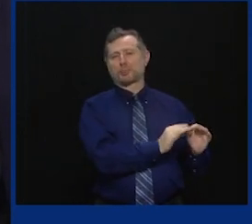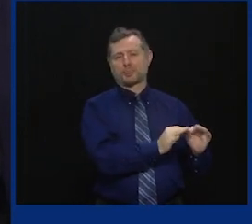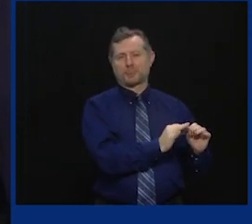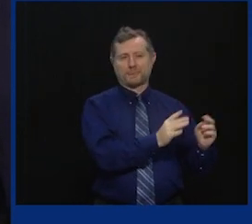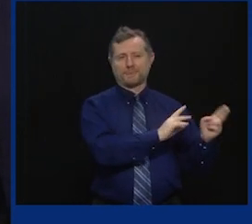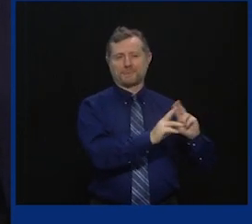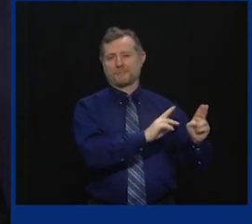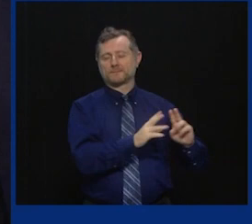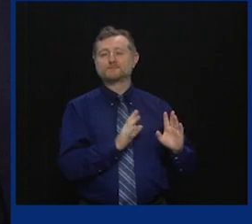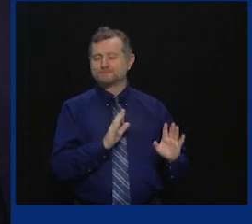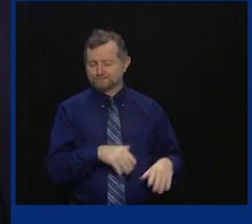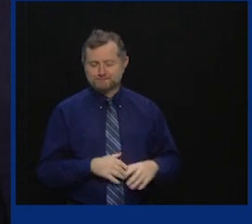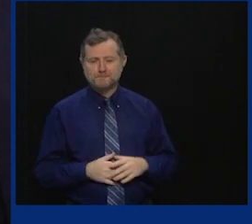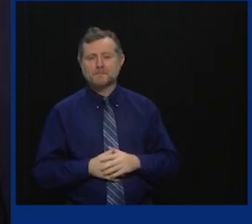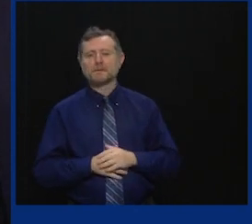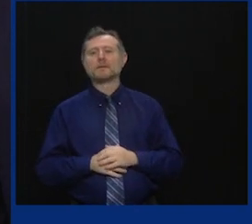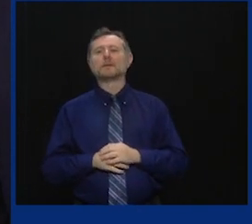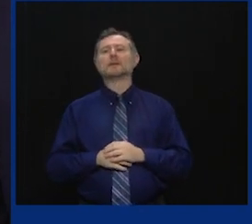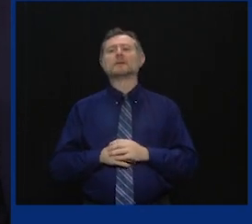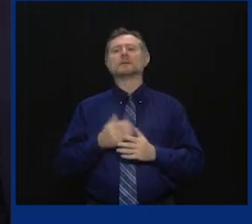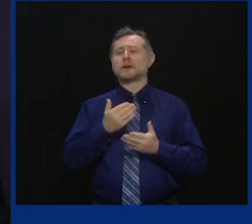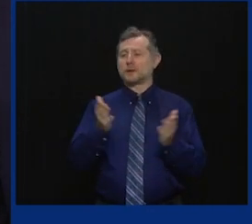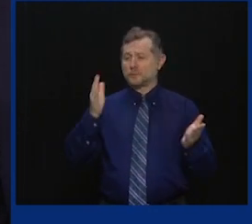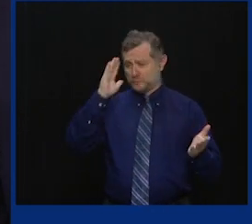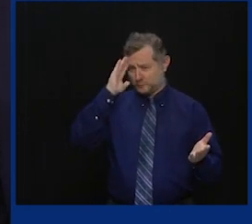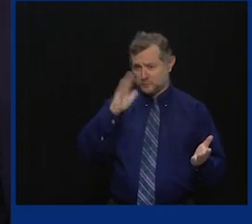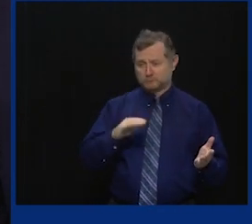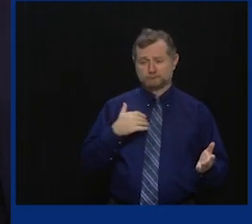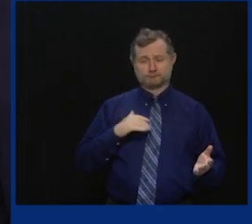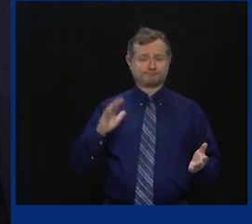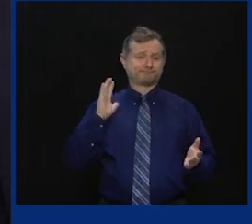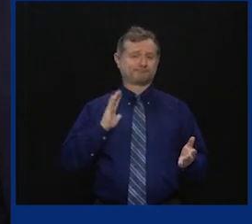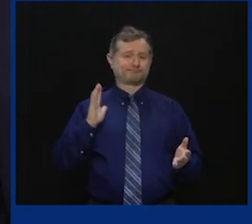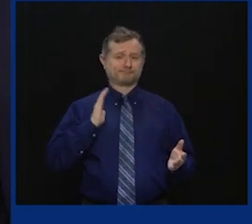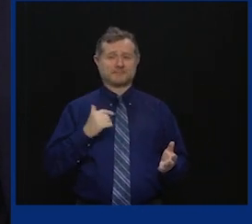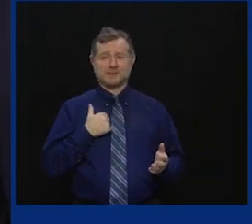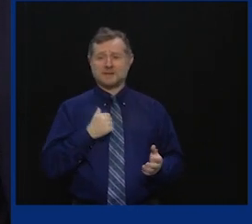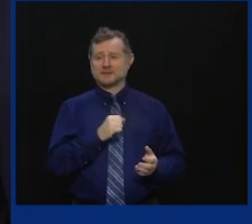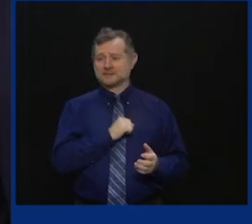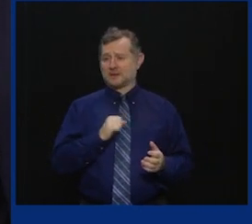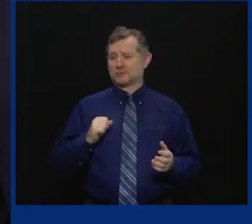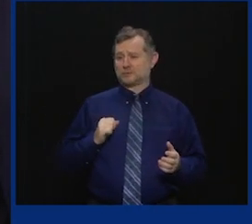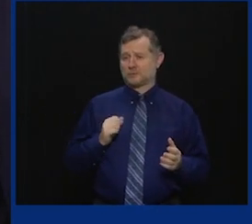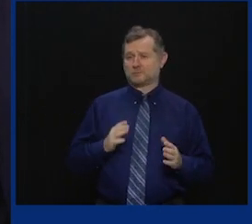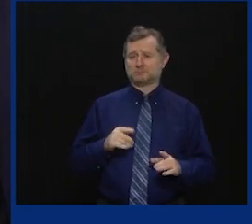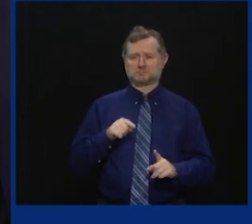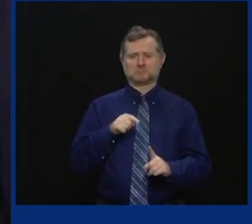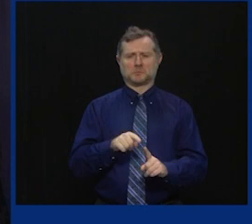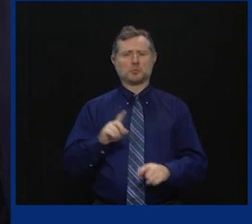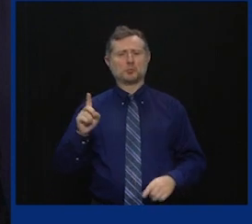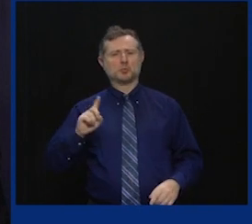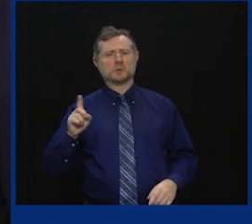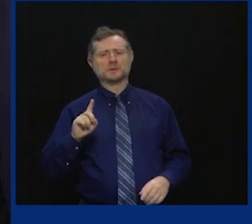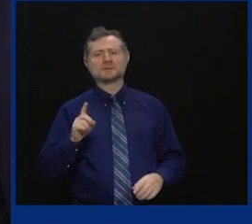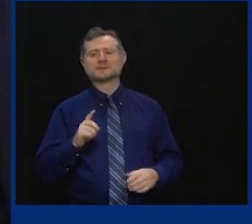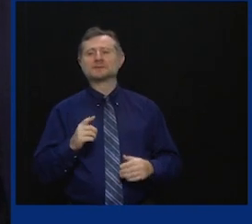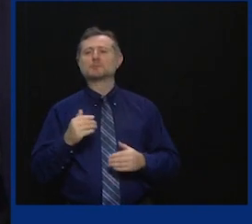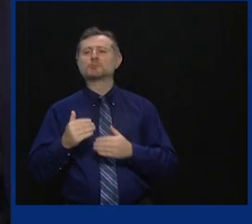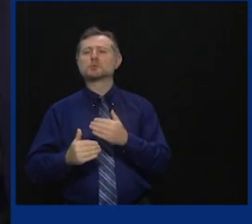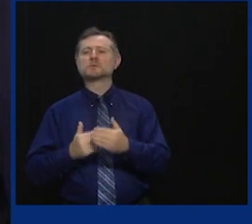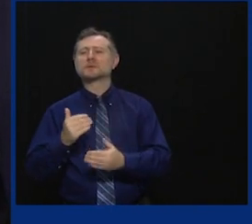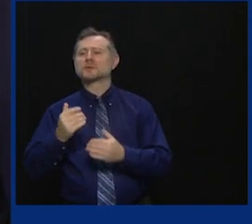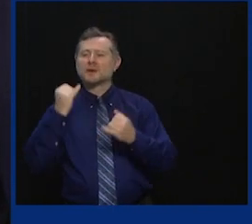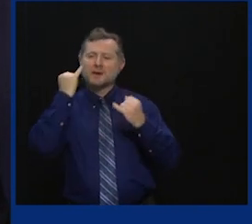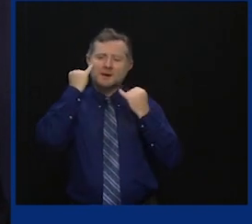as you all know, the Senate used to be the place where progressive ideas and good ideas went to